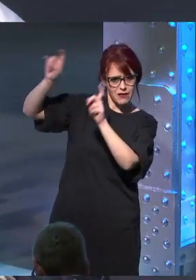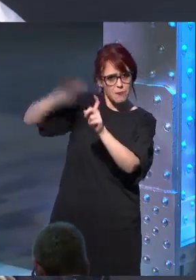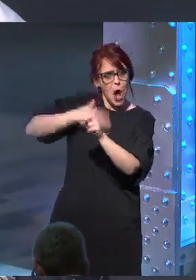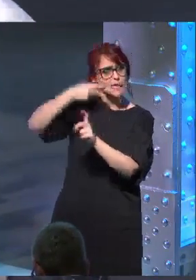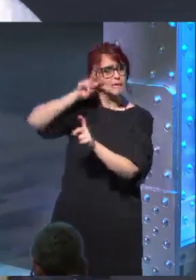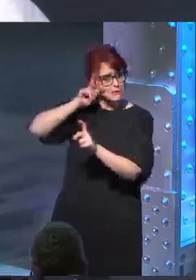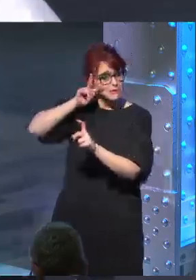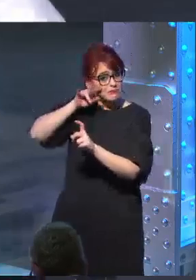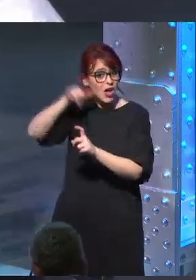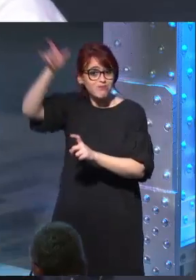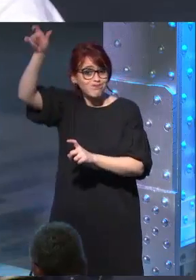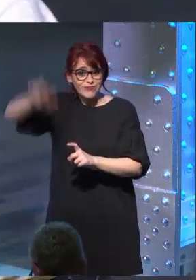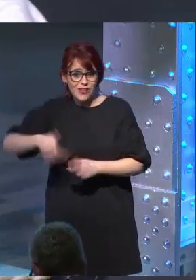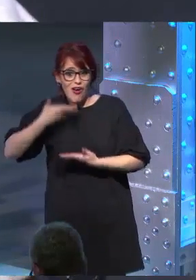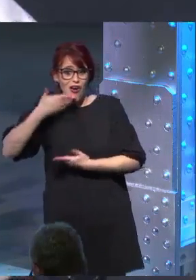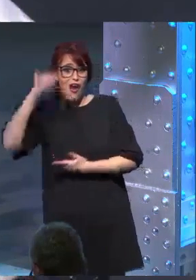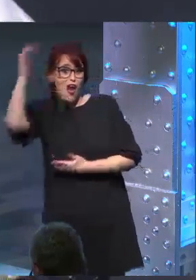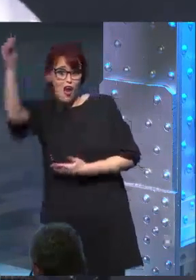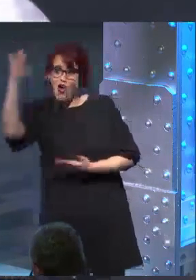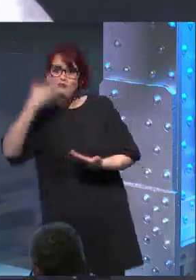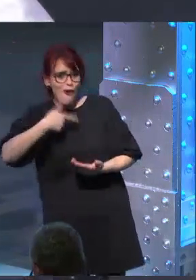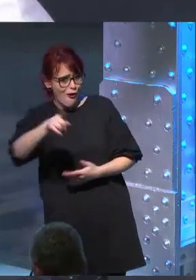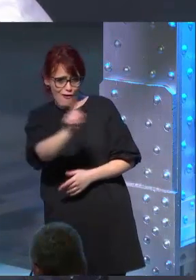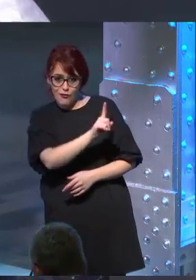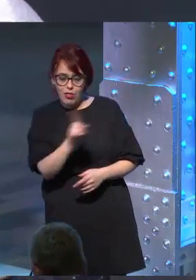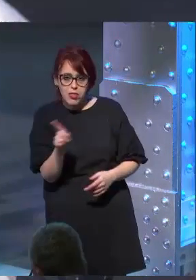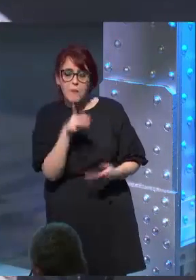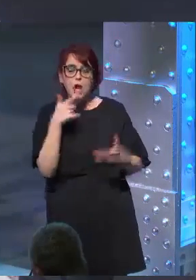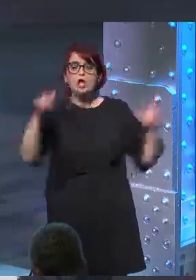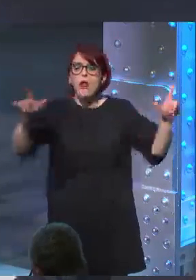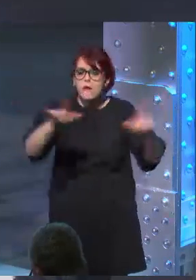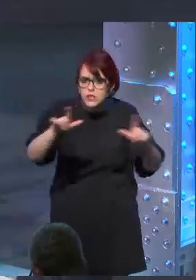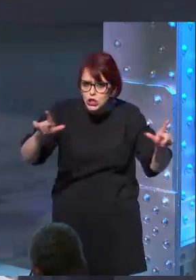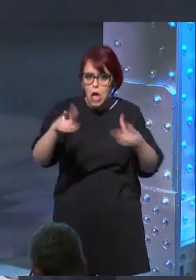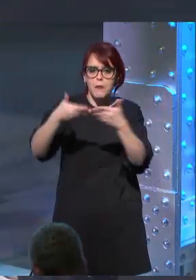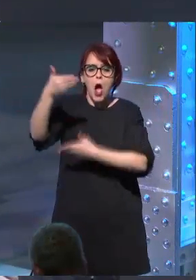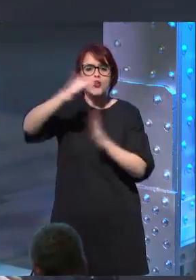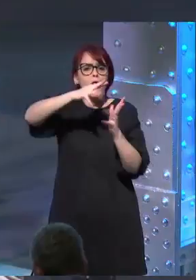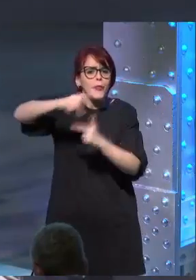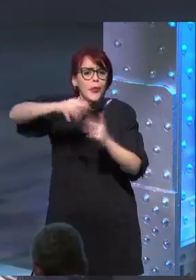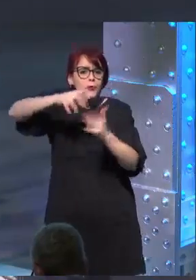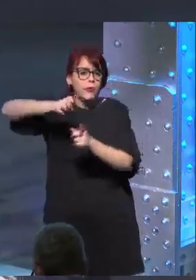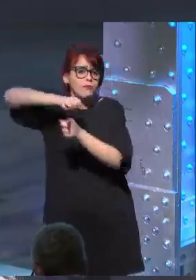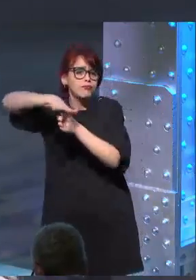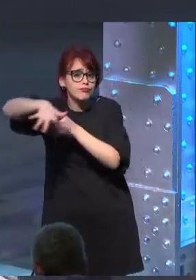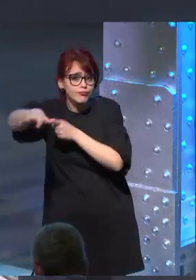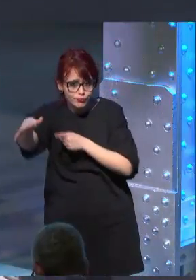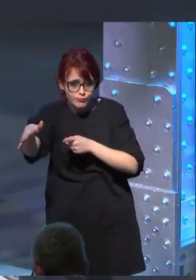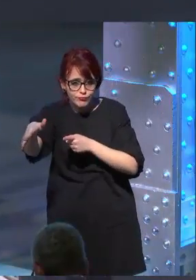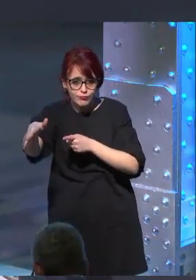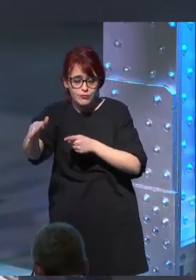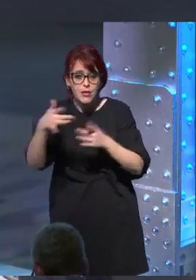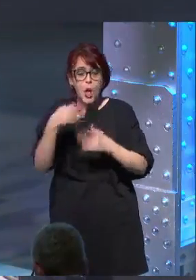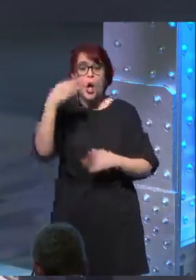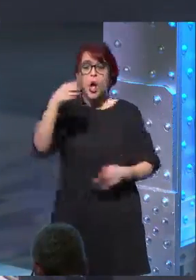minimizing things that are serious, but on the other hand, at the same time, we think that the headlines are focusing